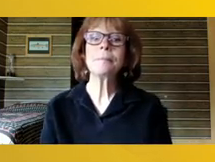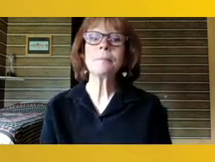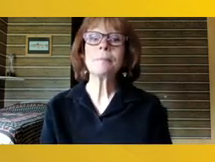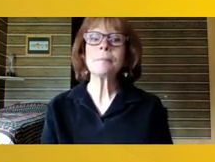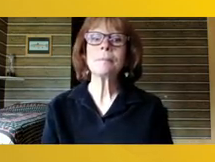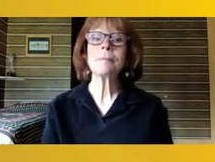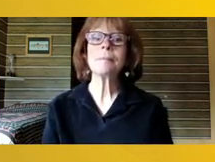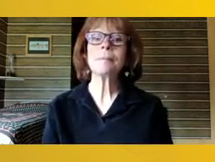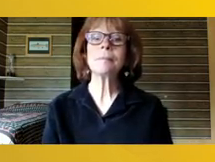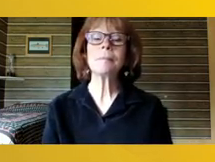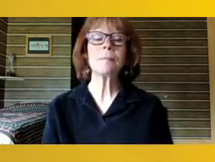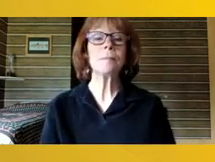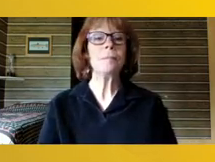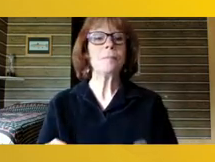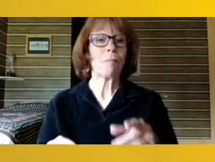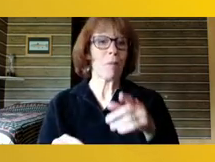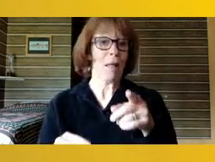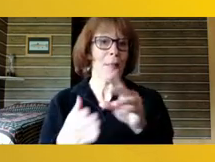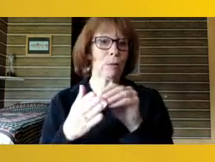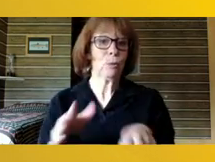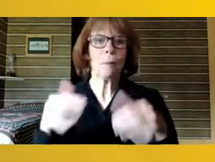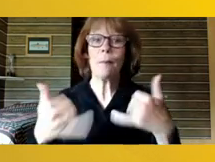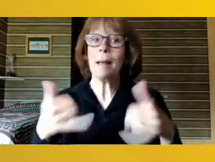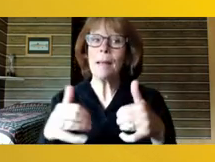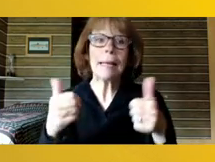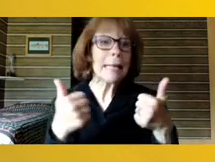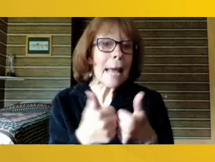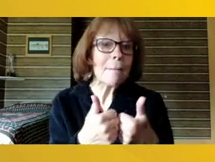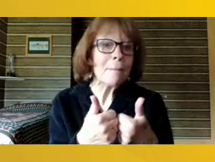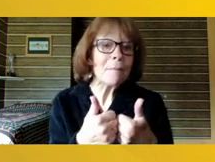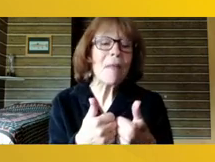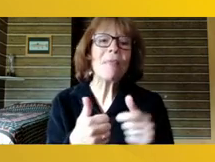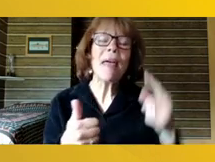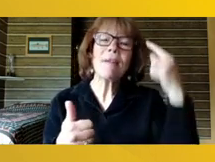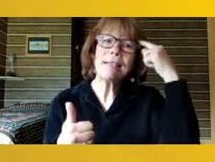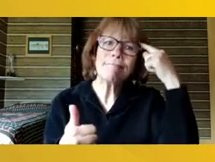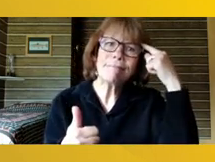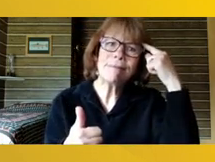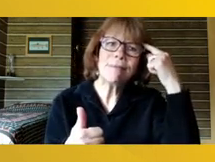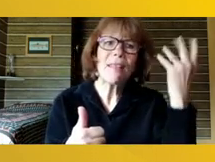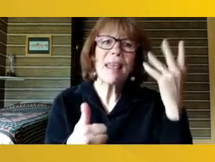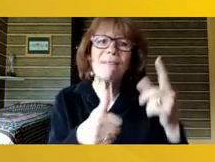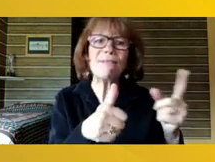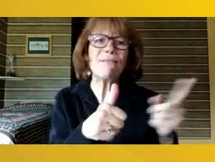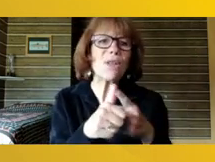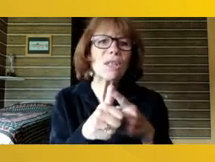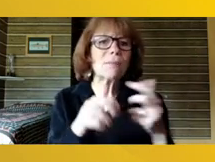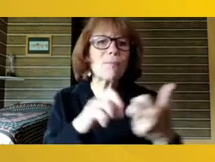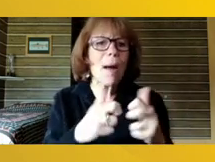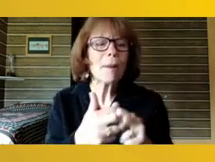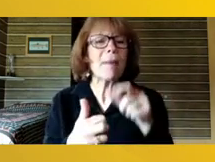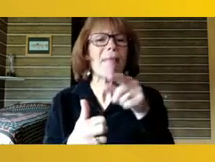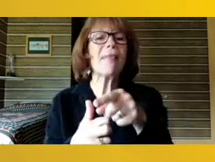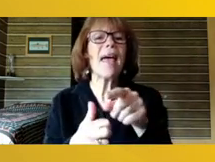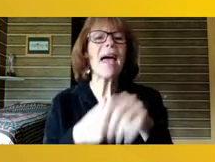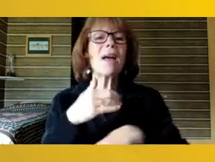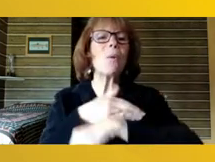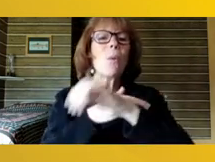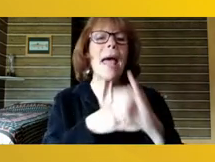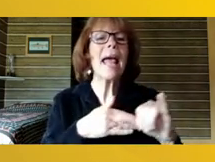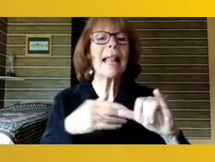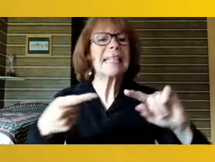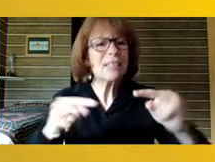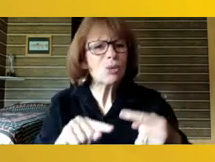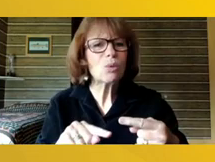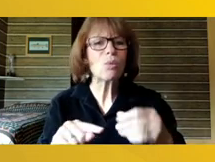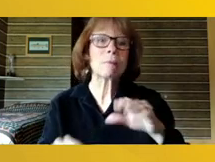So after playing the game, students revisit the initial problem of the injured and dead whales, and now they might have some new ideas about